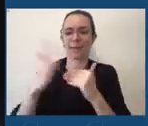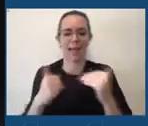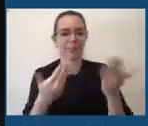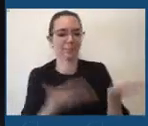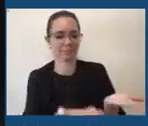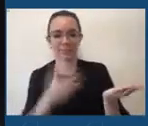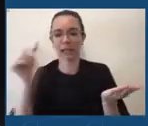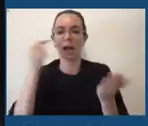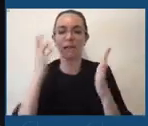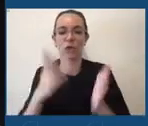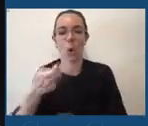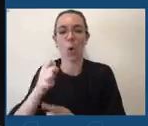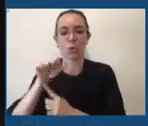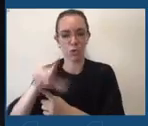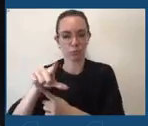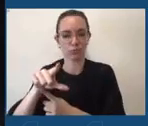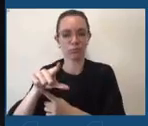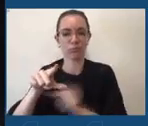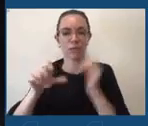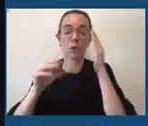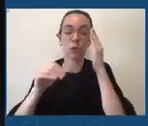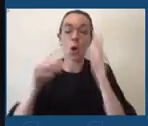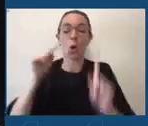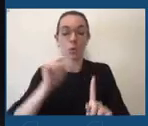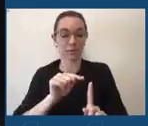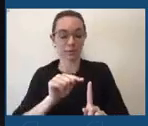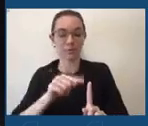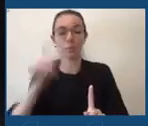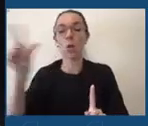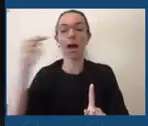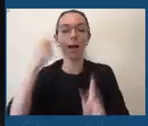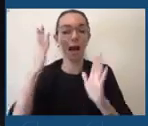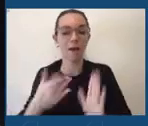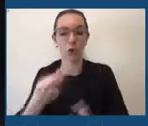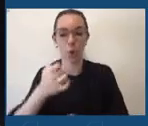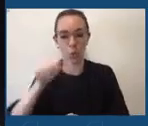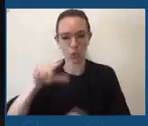has done. So what she's announcing today